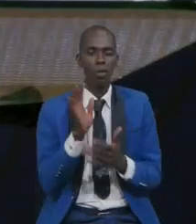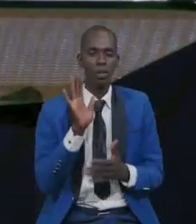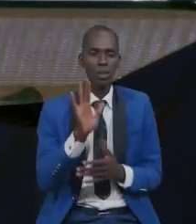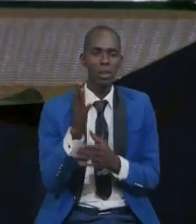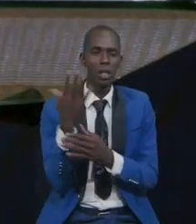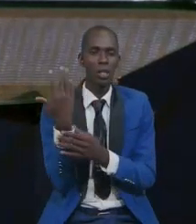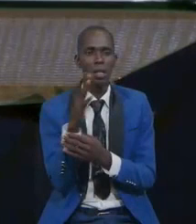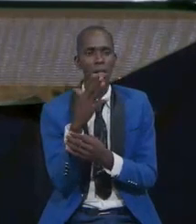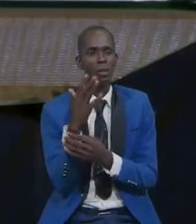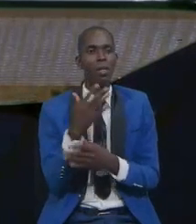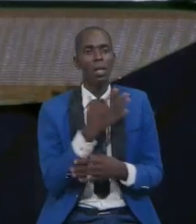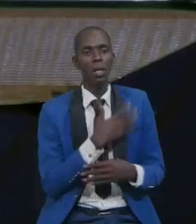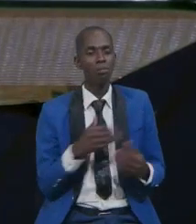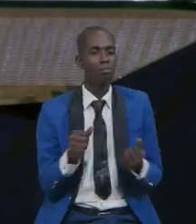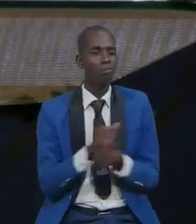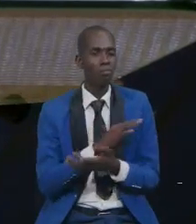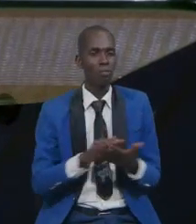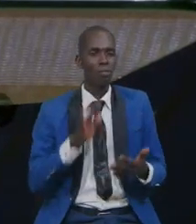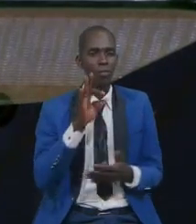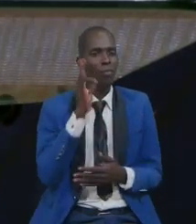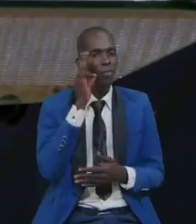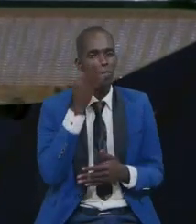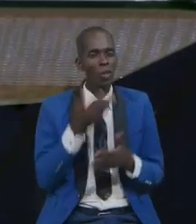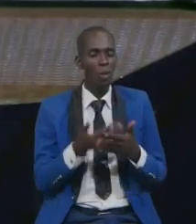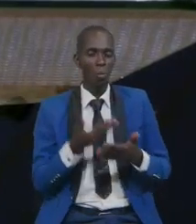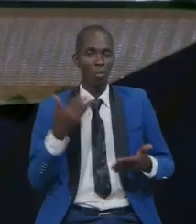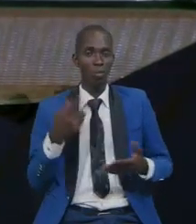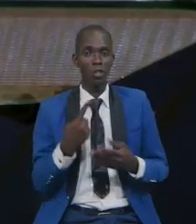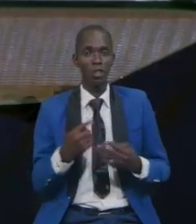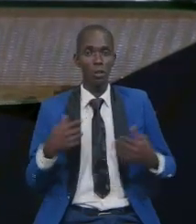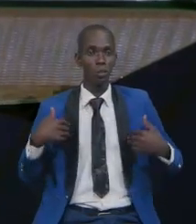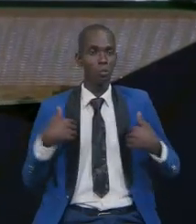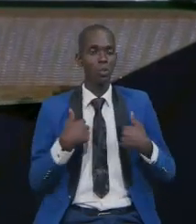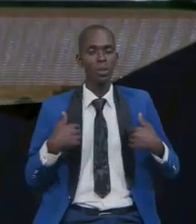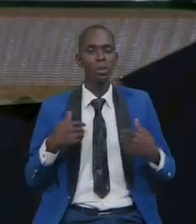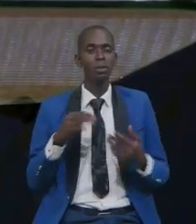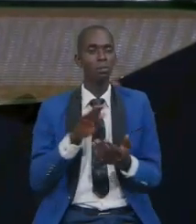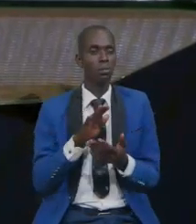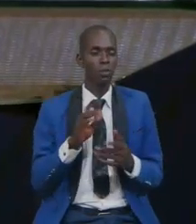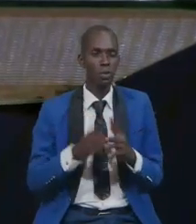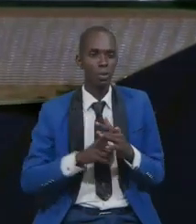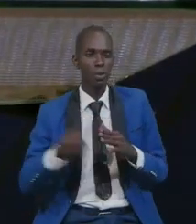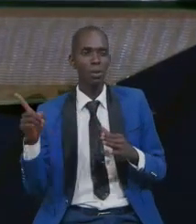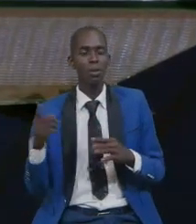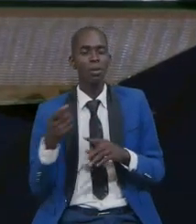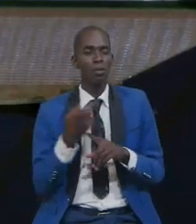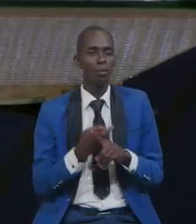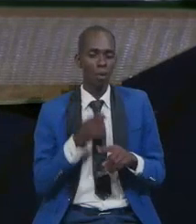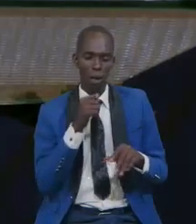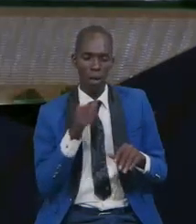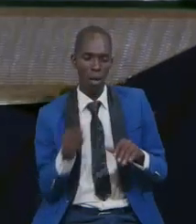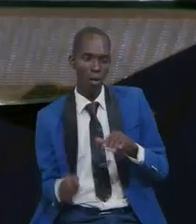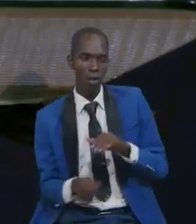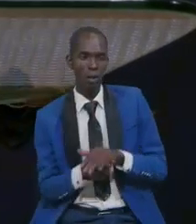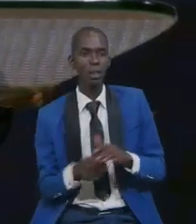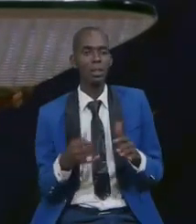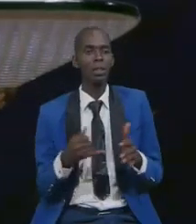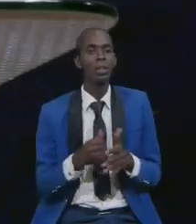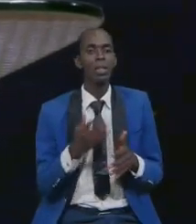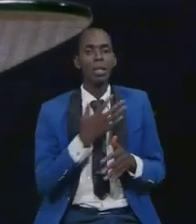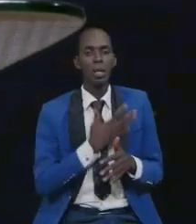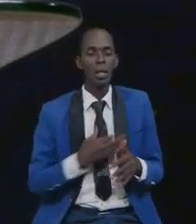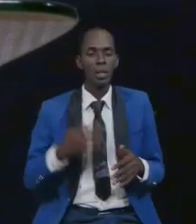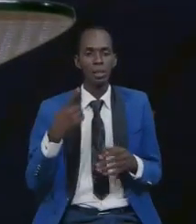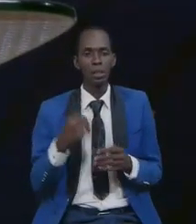scatter his fruits. Let the bees get away from under it and the